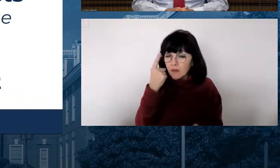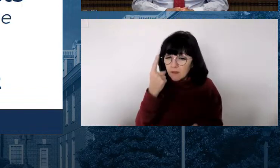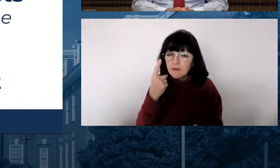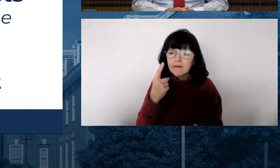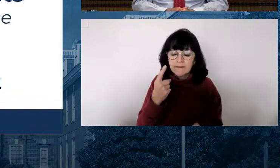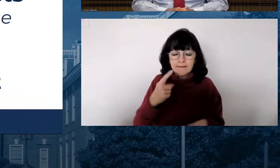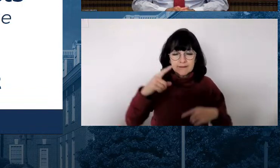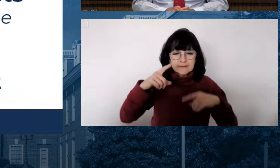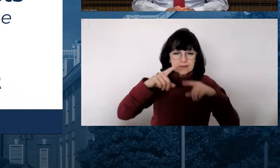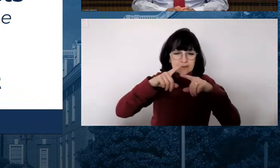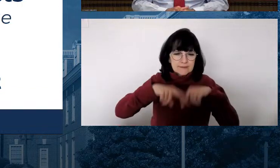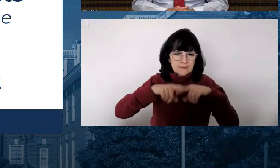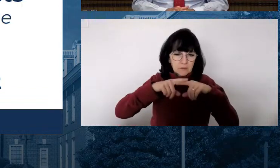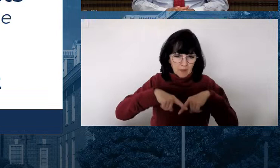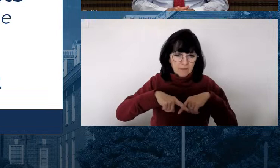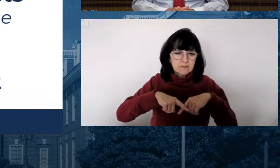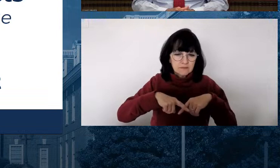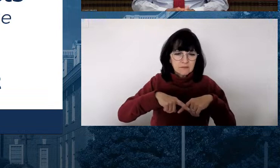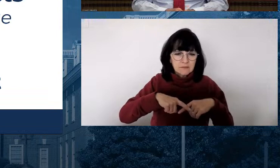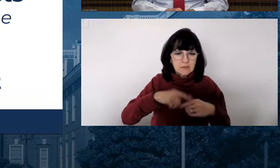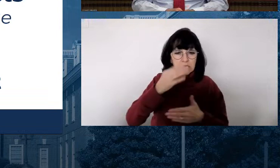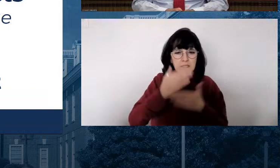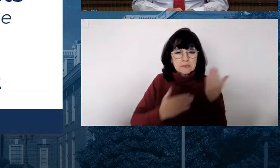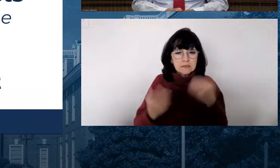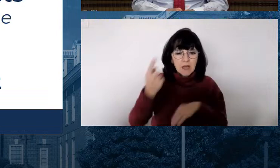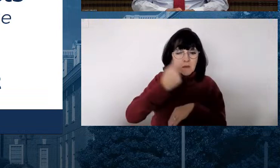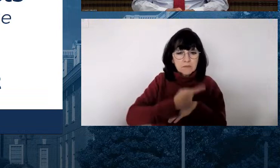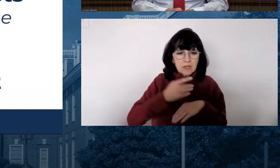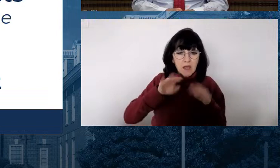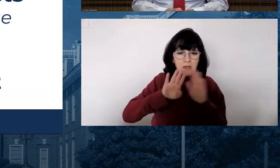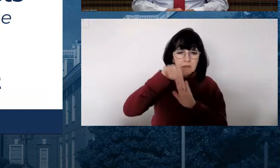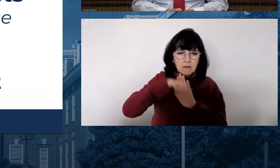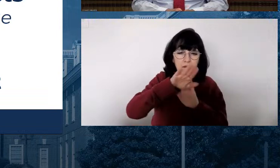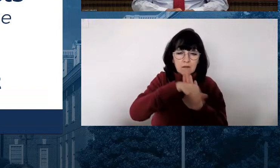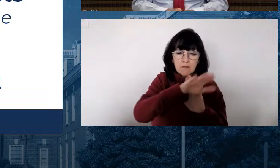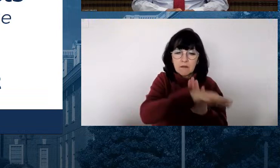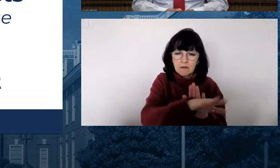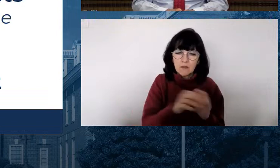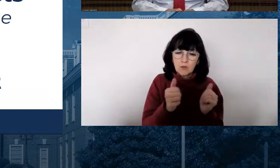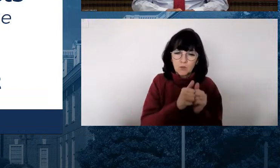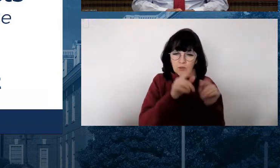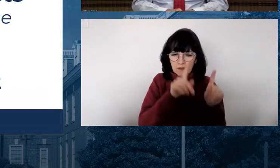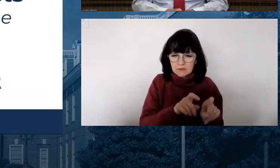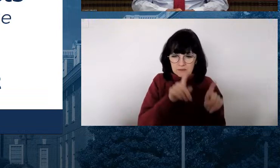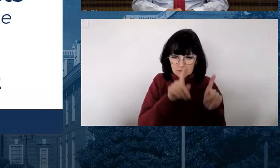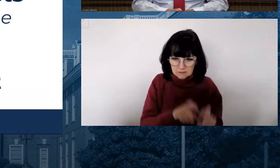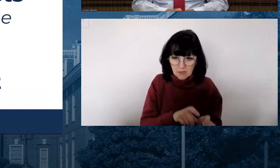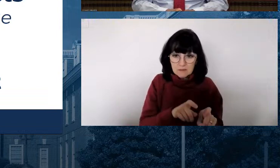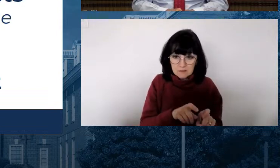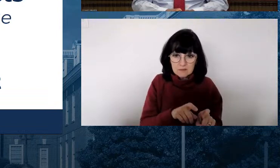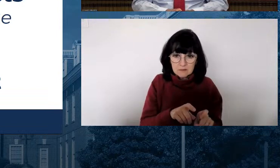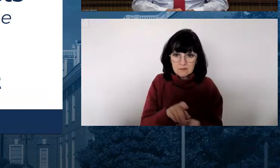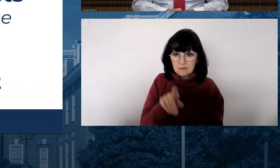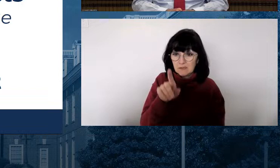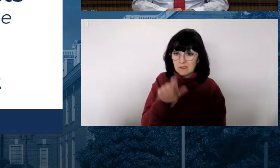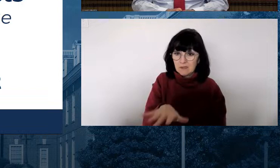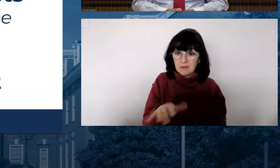day. And so we use a 7-day moving average. That is 7 times where we want it to